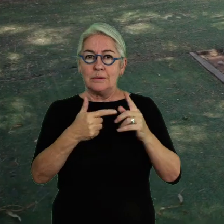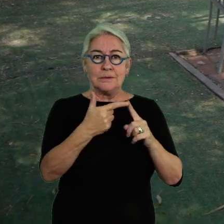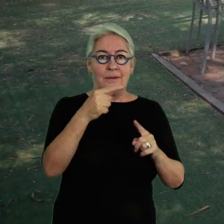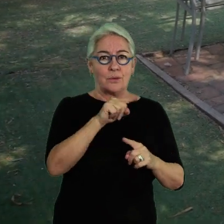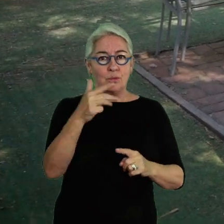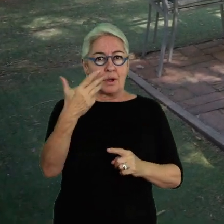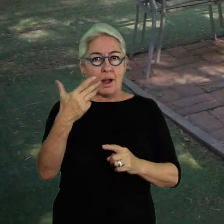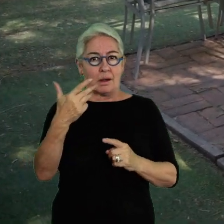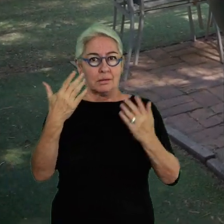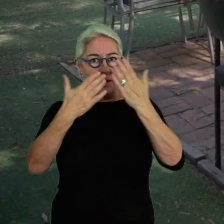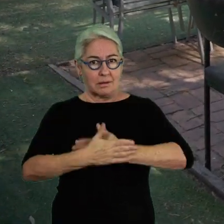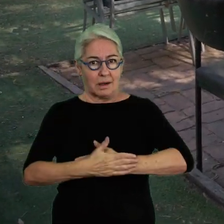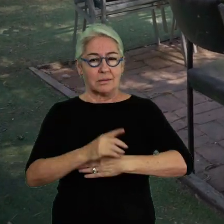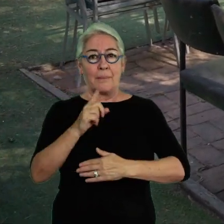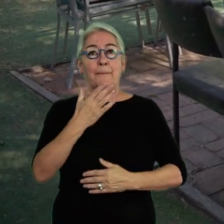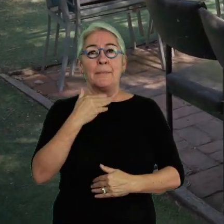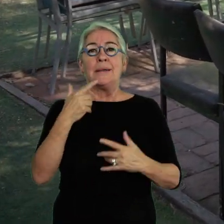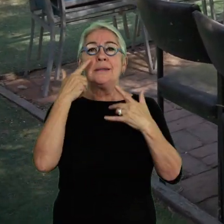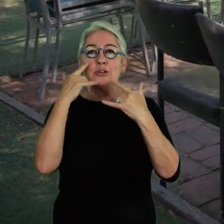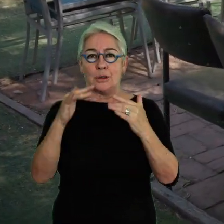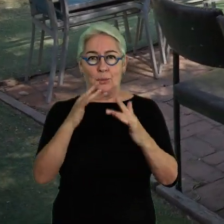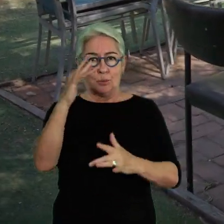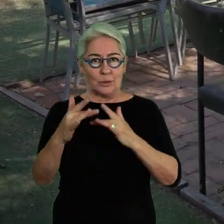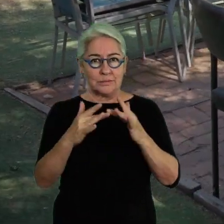to around 9 p.m., but please visit